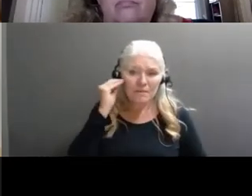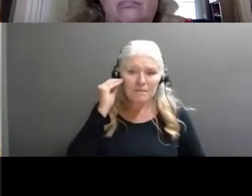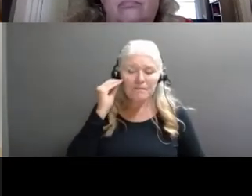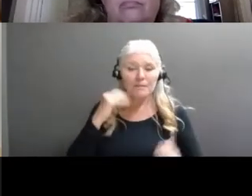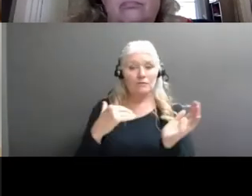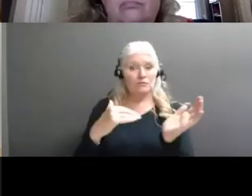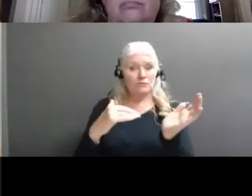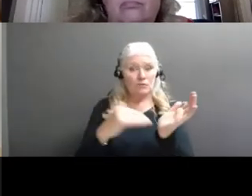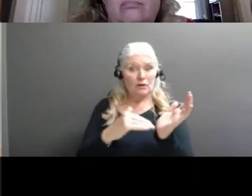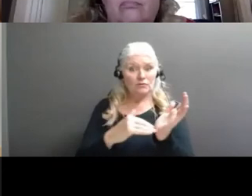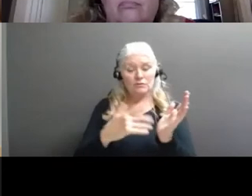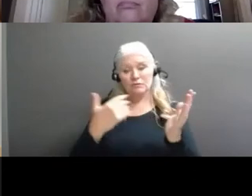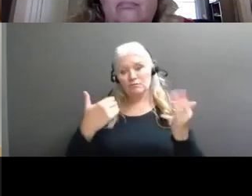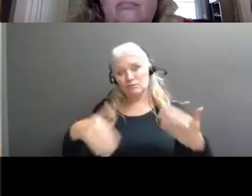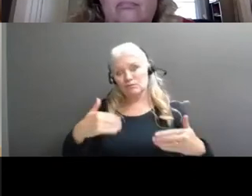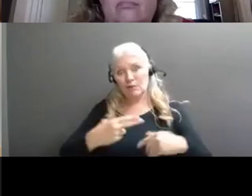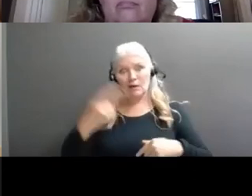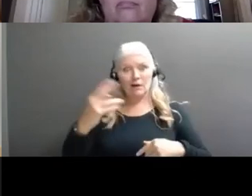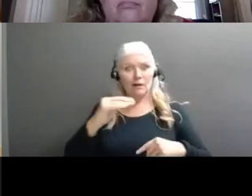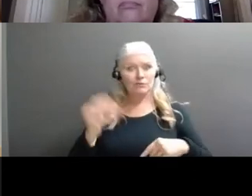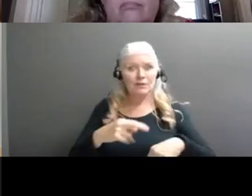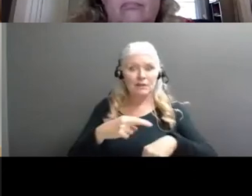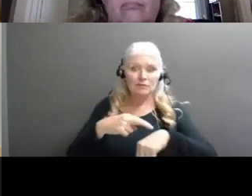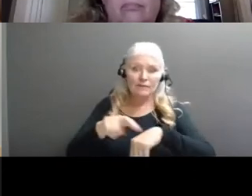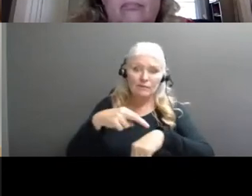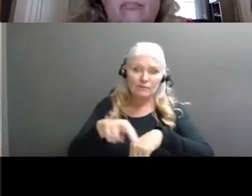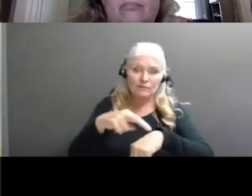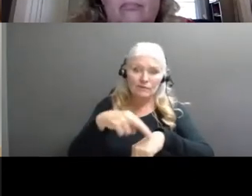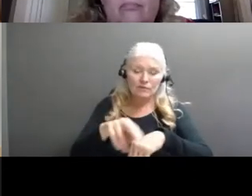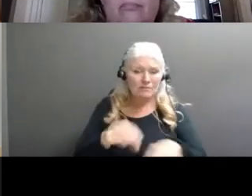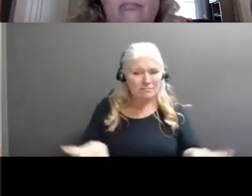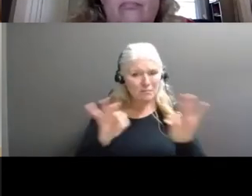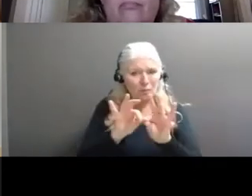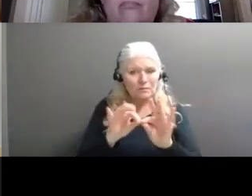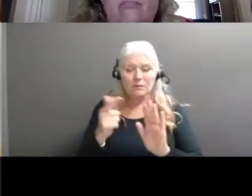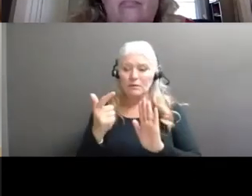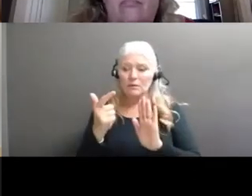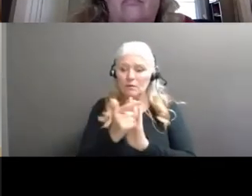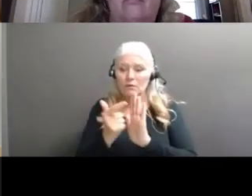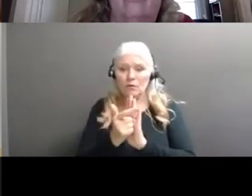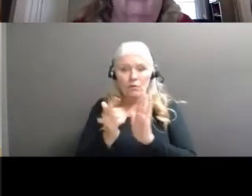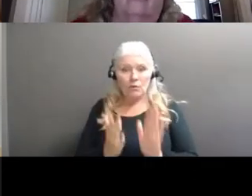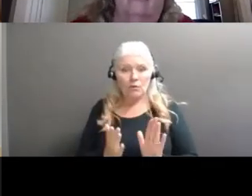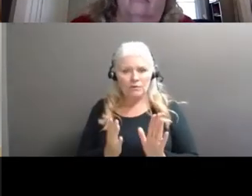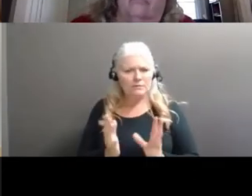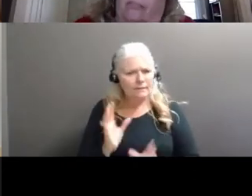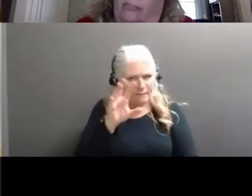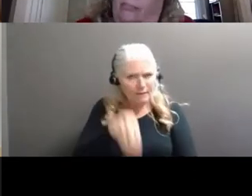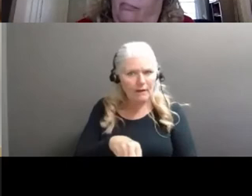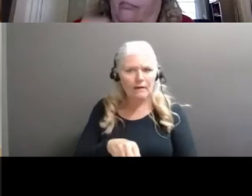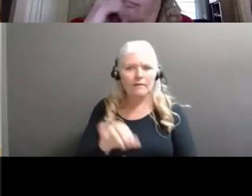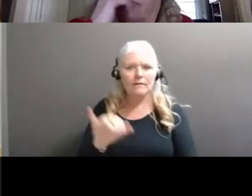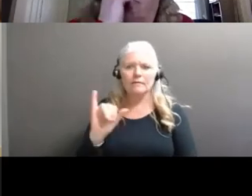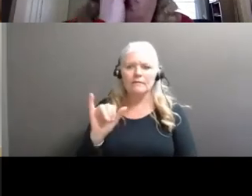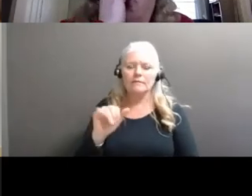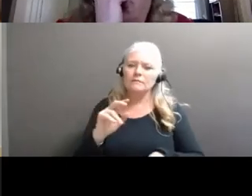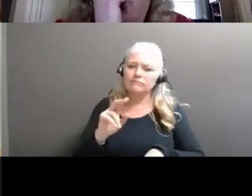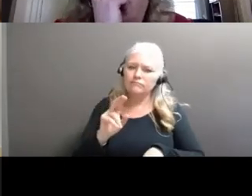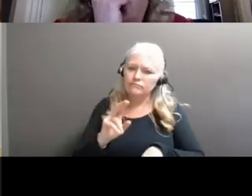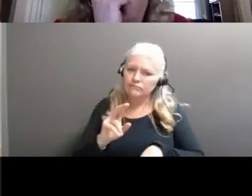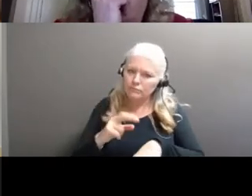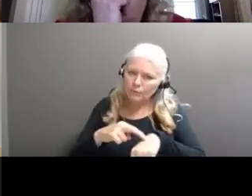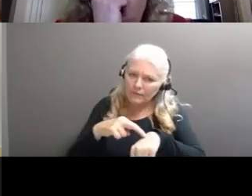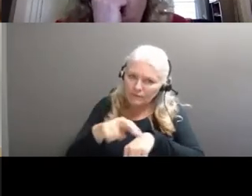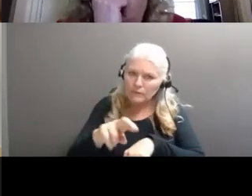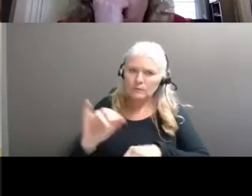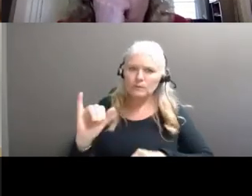referral. Lawyers are so important to be part of it, but also as referral and back and forth. And